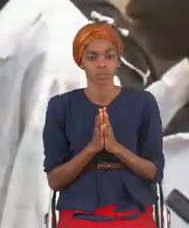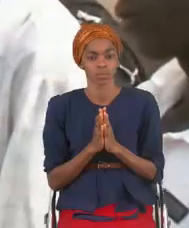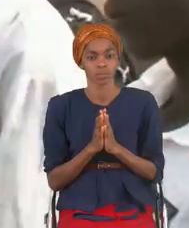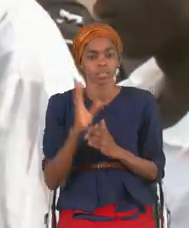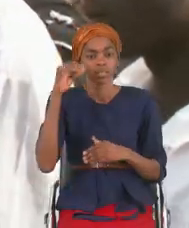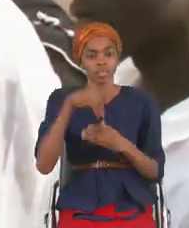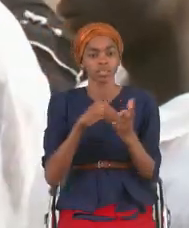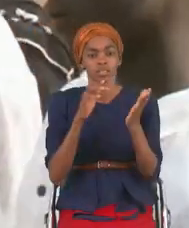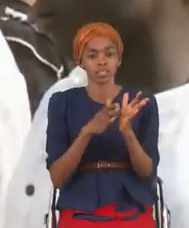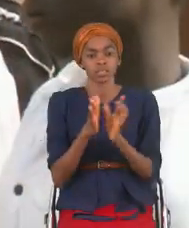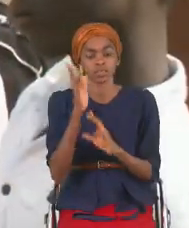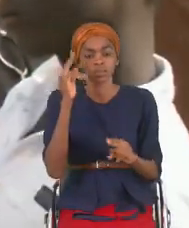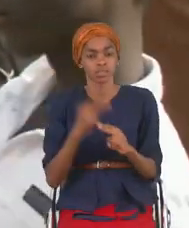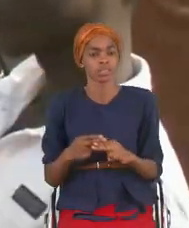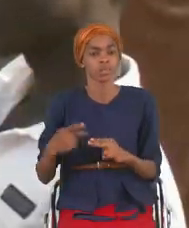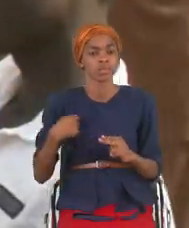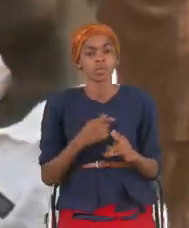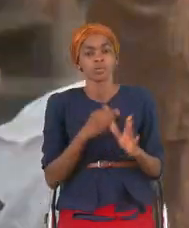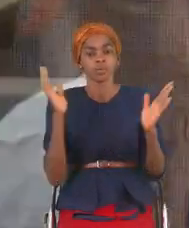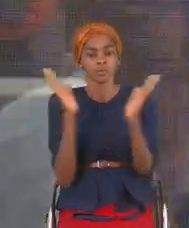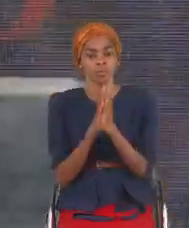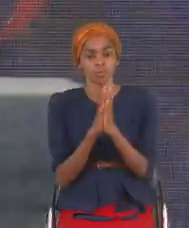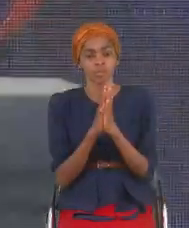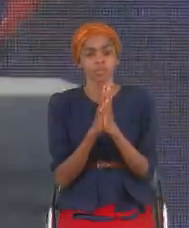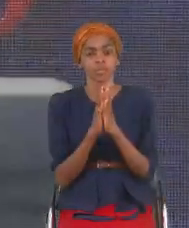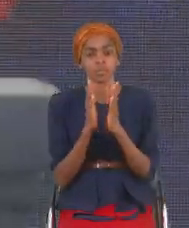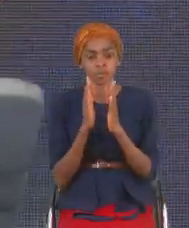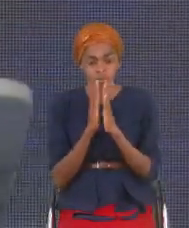in jesus name we pray